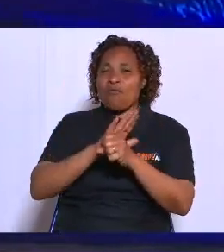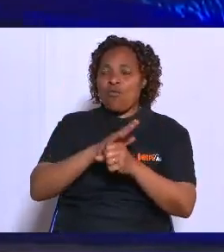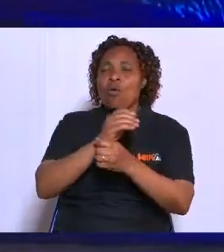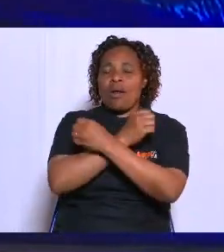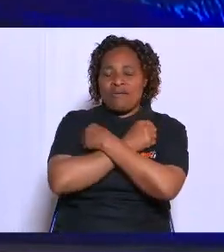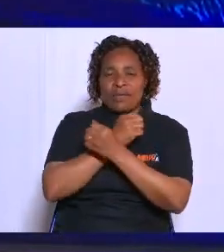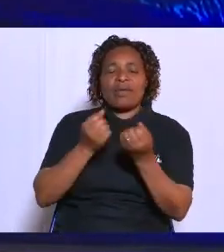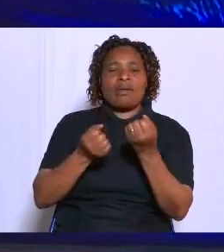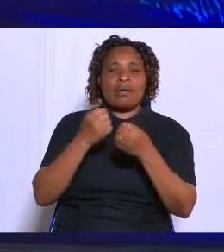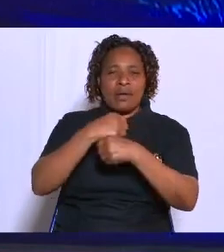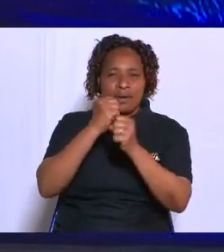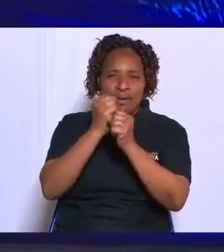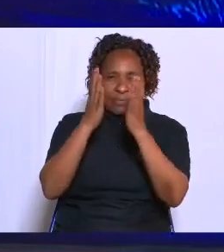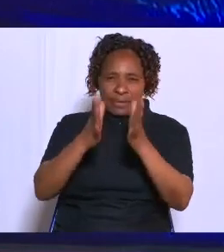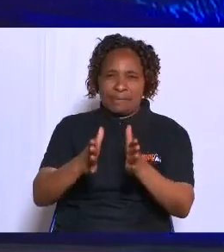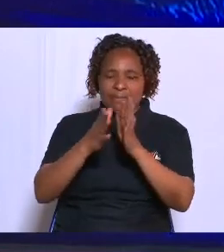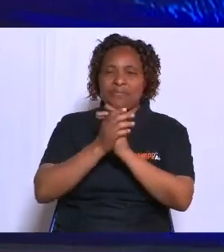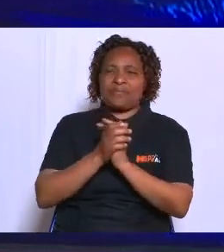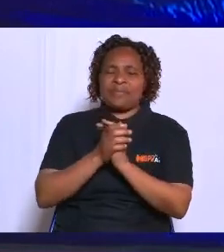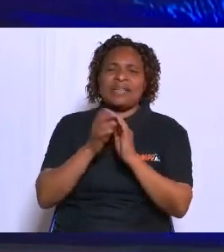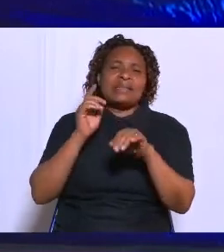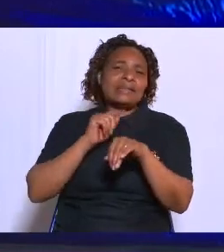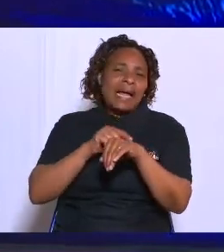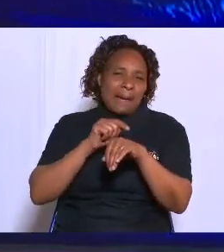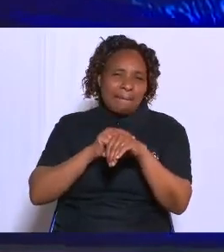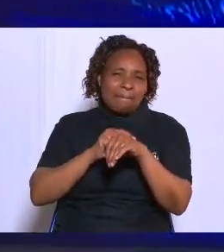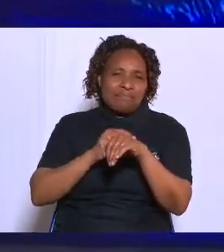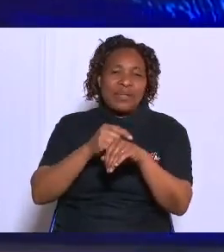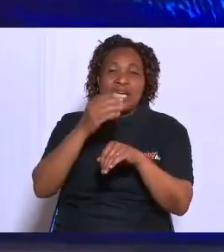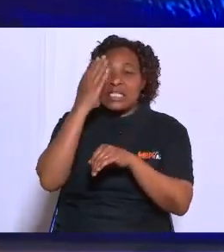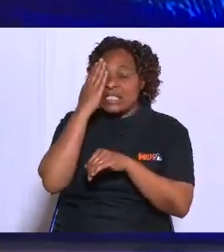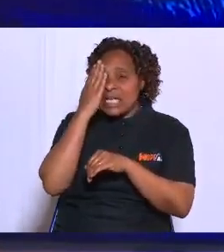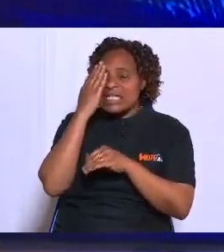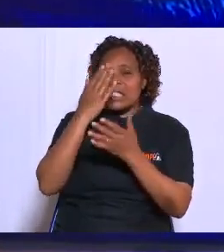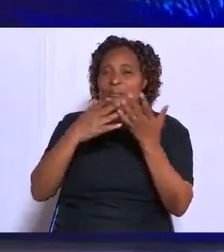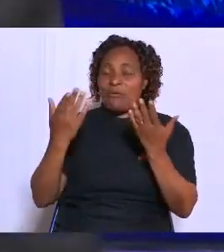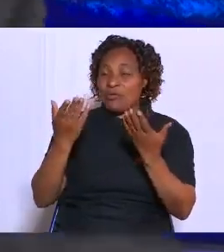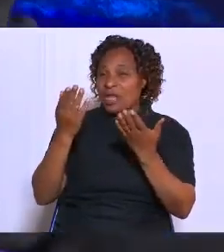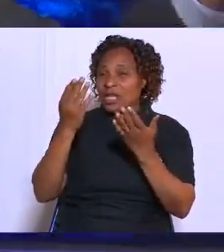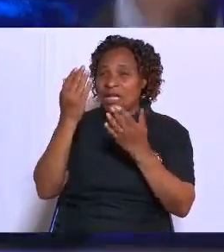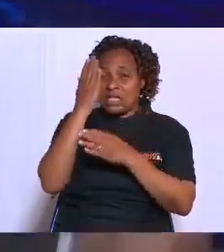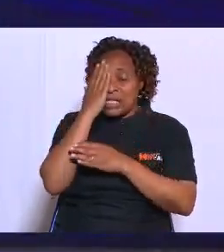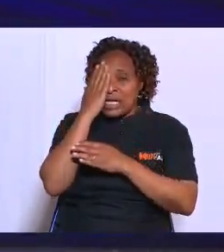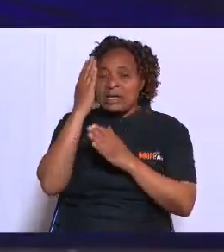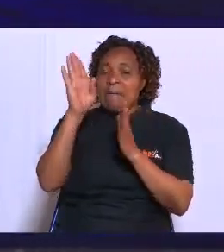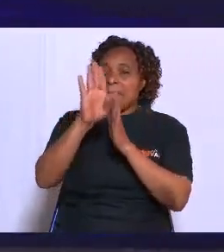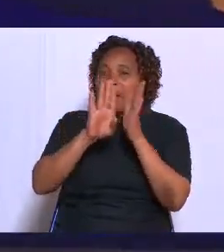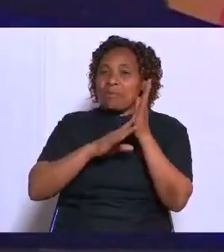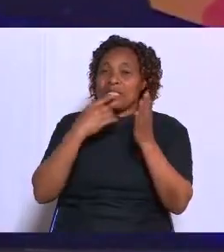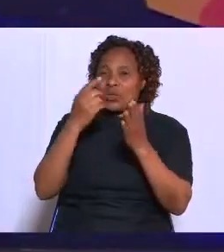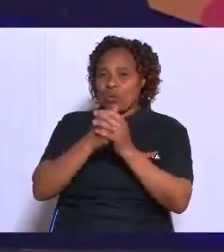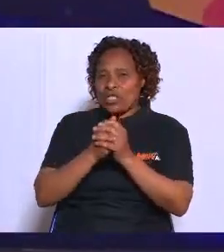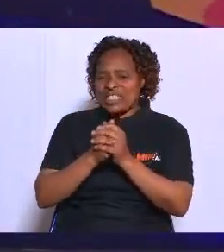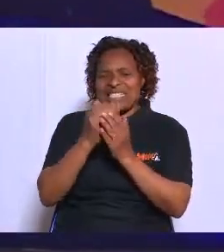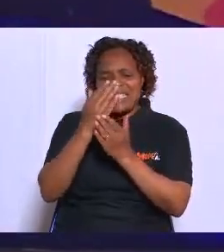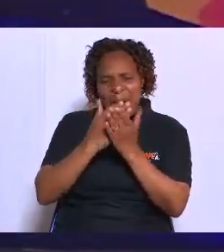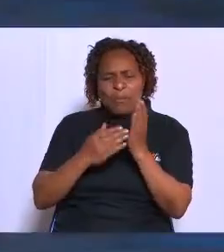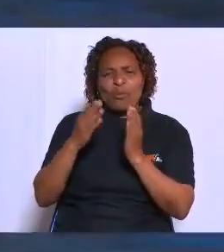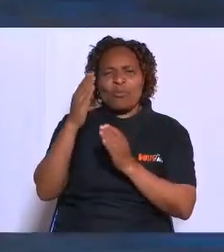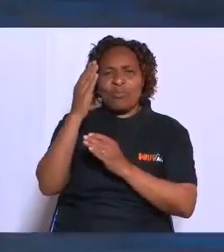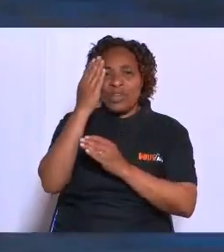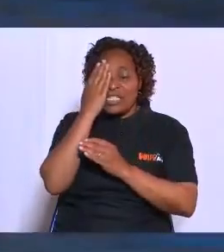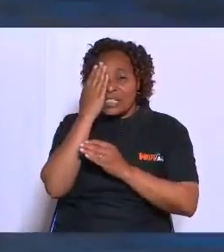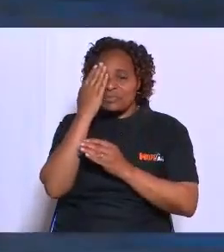creator at a time when Israel some of Israel the Bible says you know in Ezekiel the son of Israel